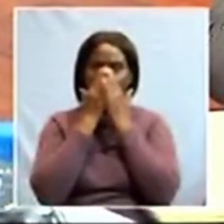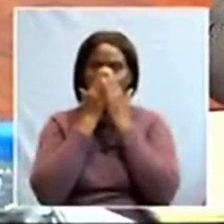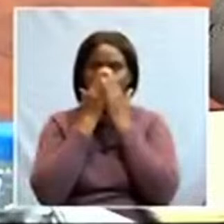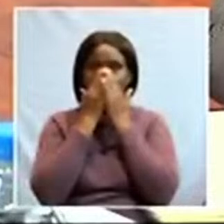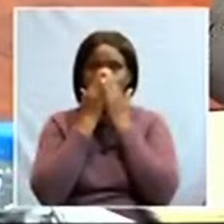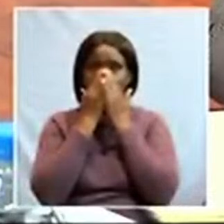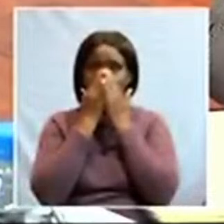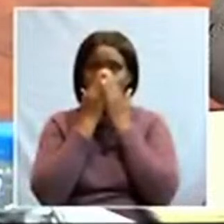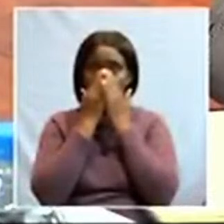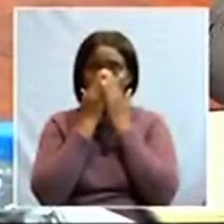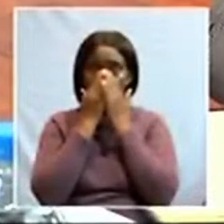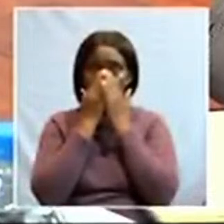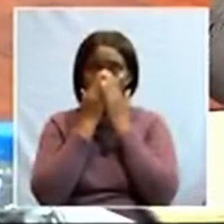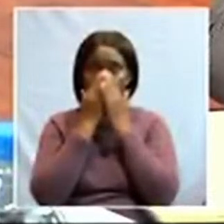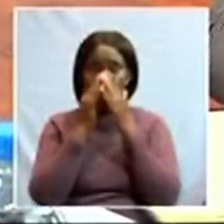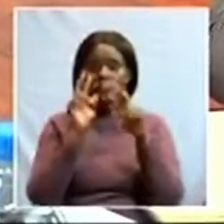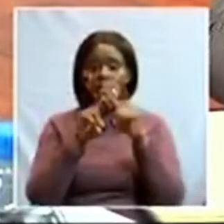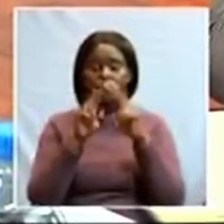Chair,